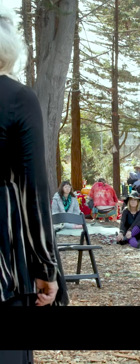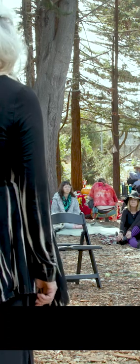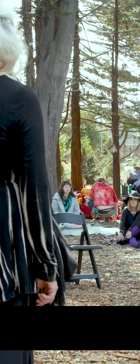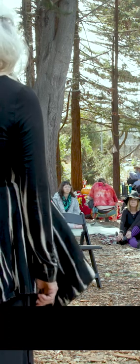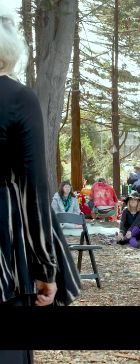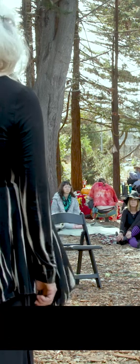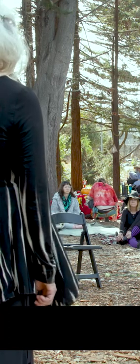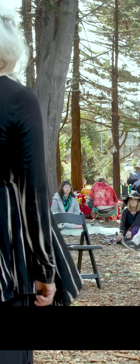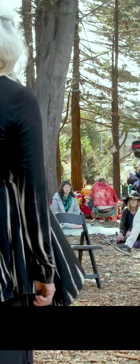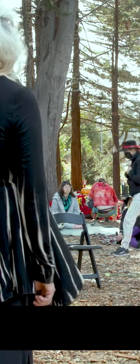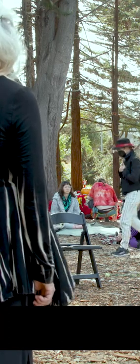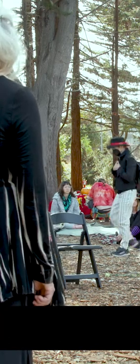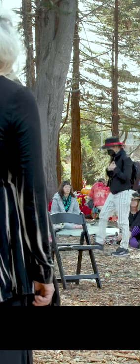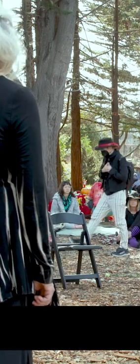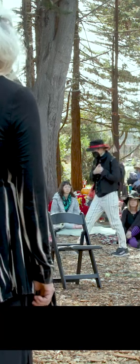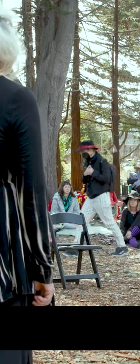Marilyn Naparst,